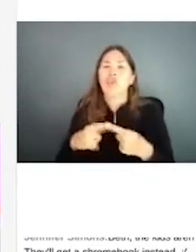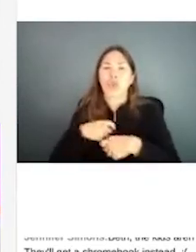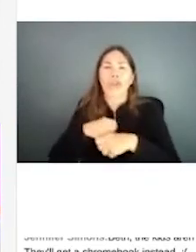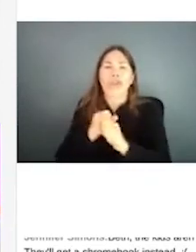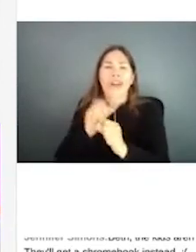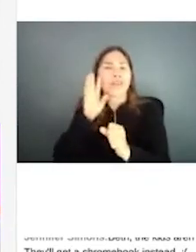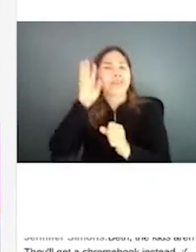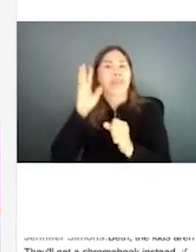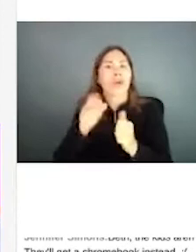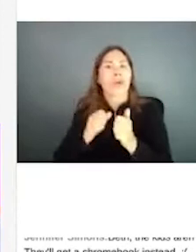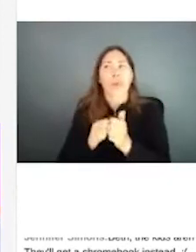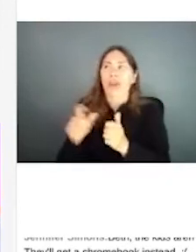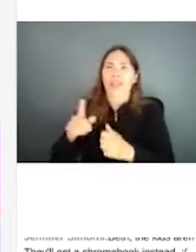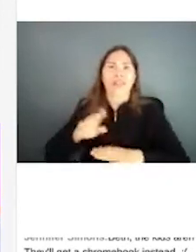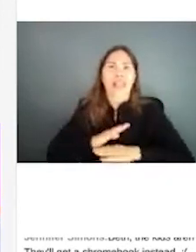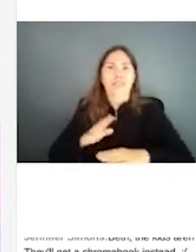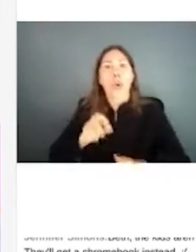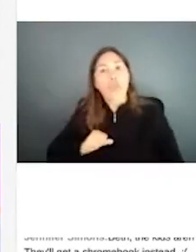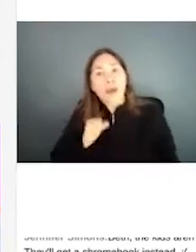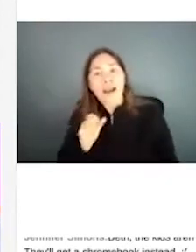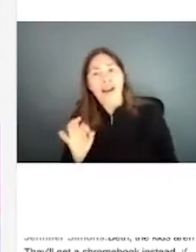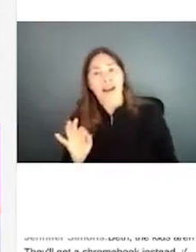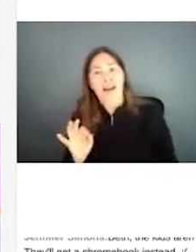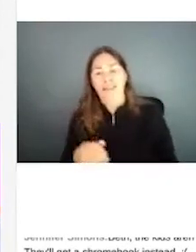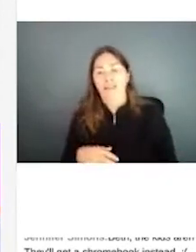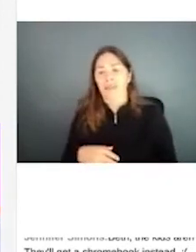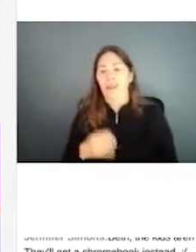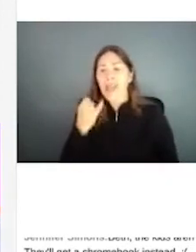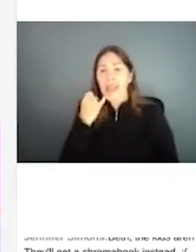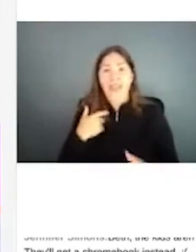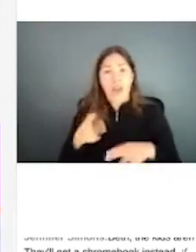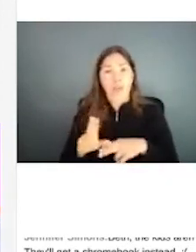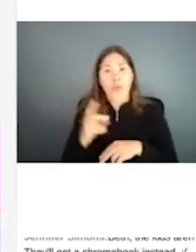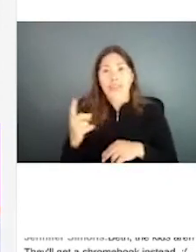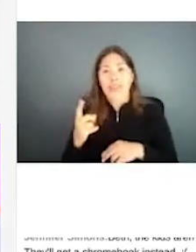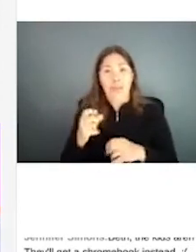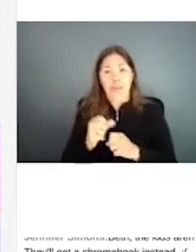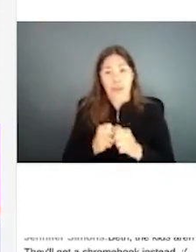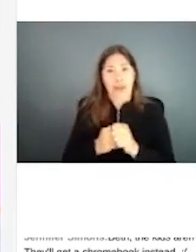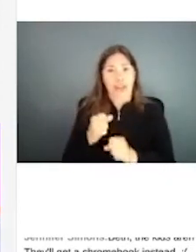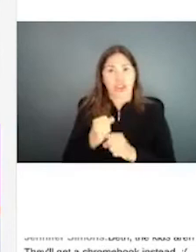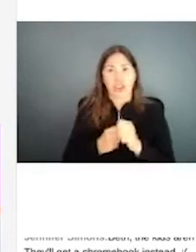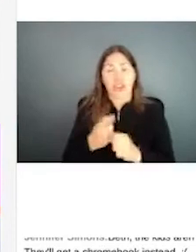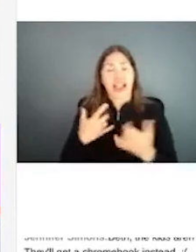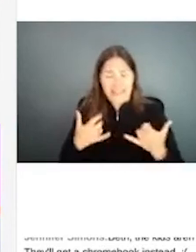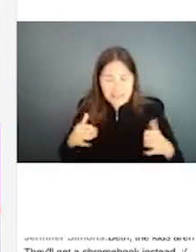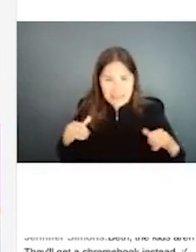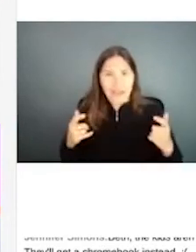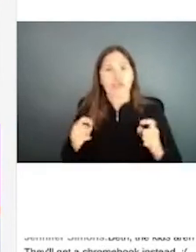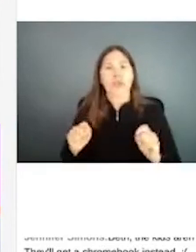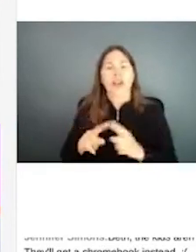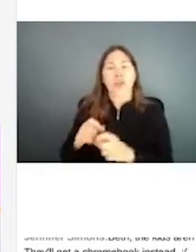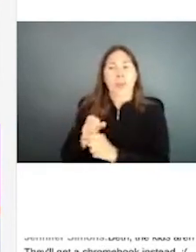they're satisfied with, right? That they're proud of. If I am using something structured, I still try to get them to make their